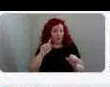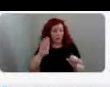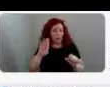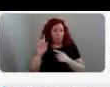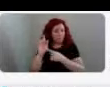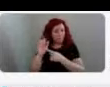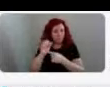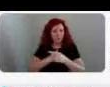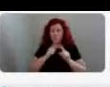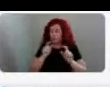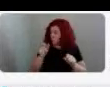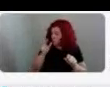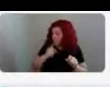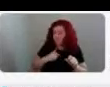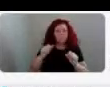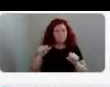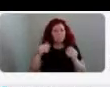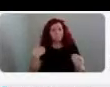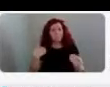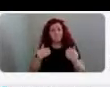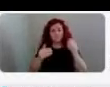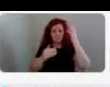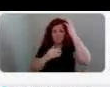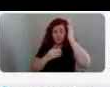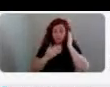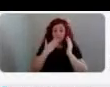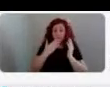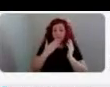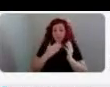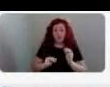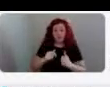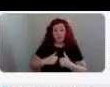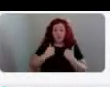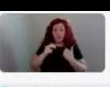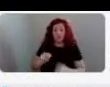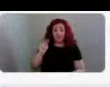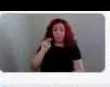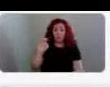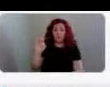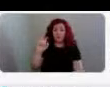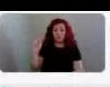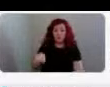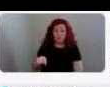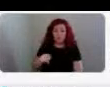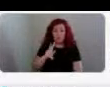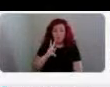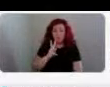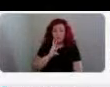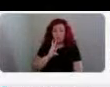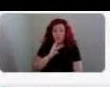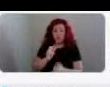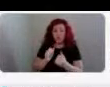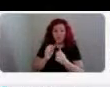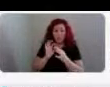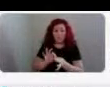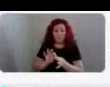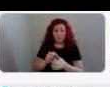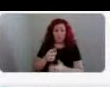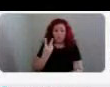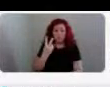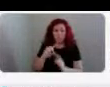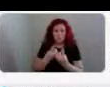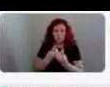proceed thank you so much uh i live in northeast tucson and i'm speaking and with regards to two